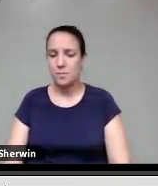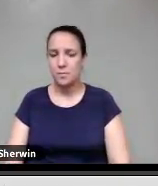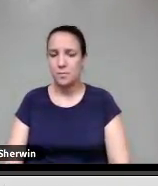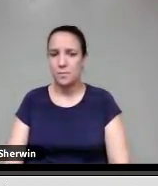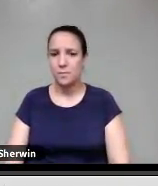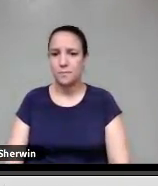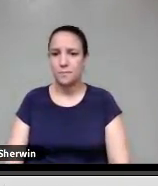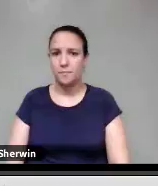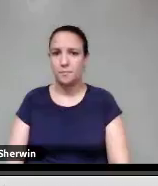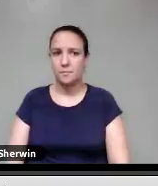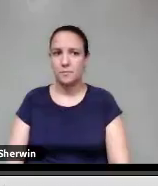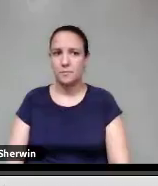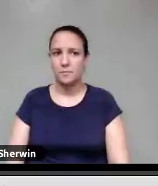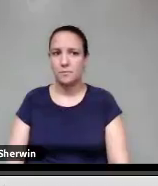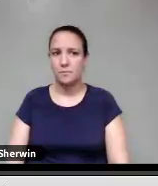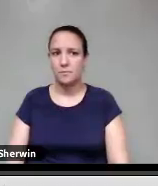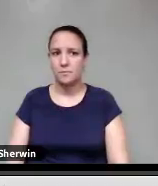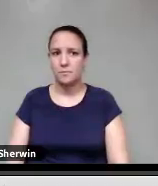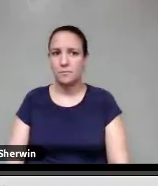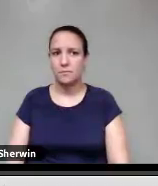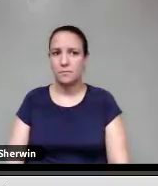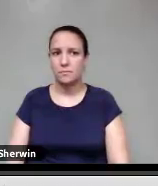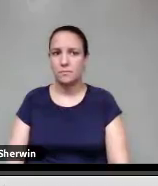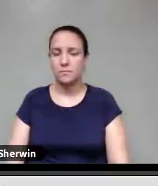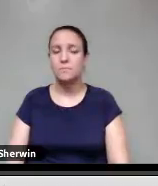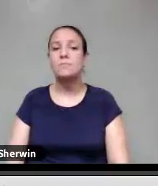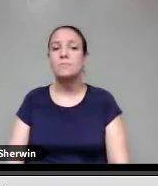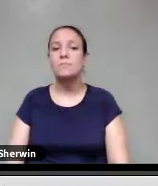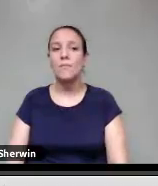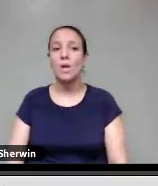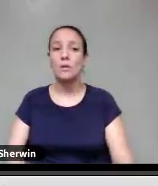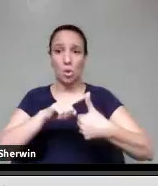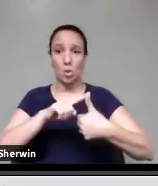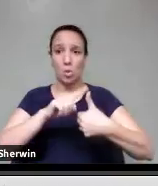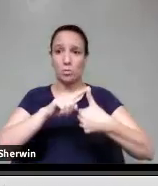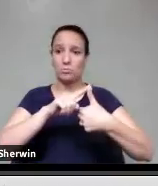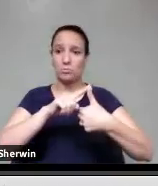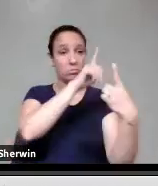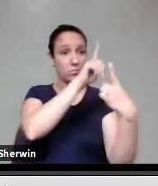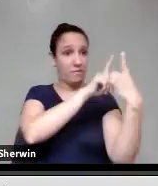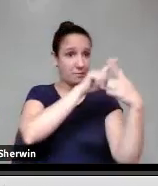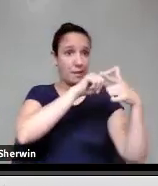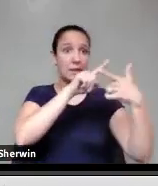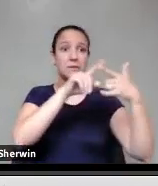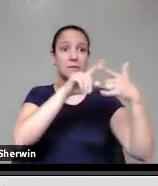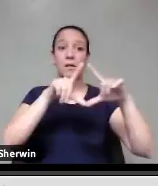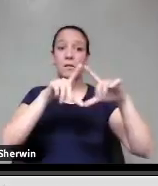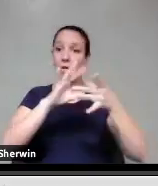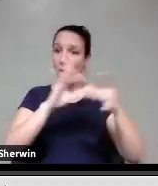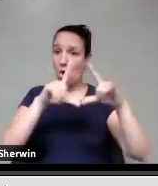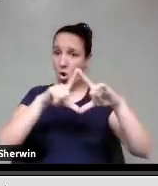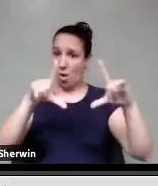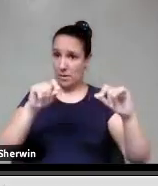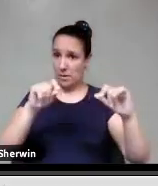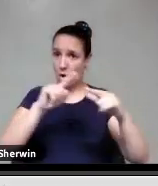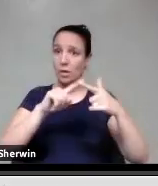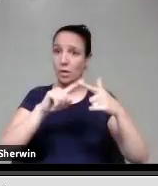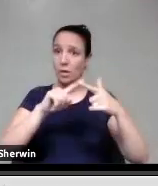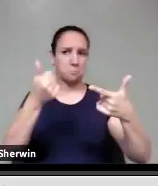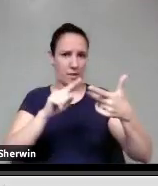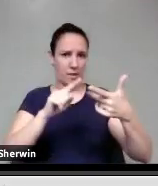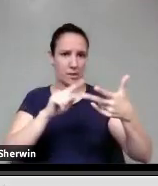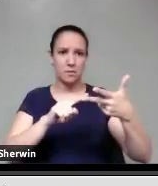ways to do that. Comment cards, as somebody mentioned, you can have them at the desk. You could put one in the book that they're going to check out.